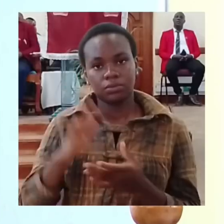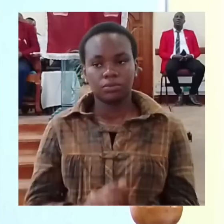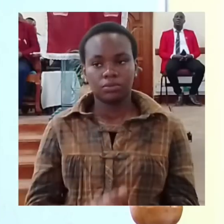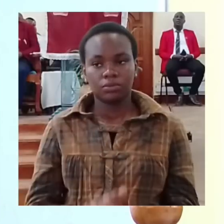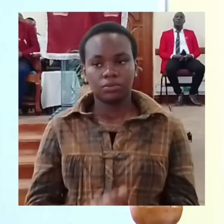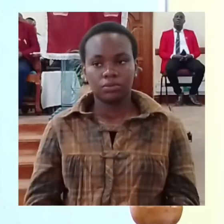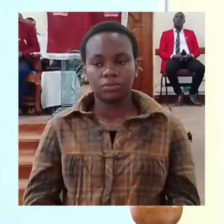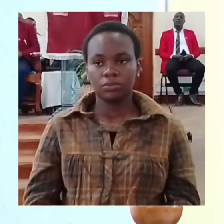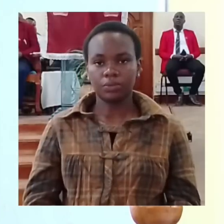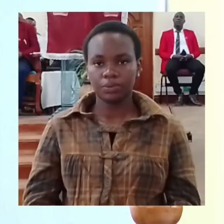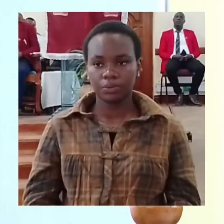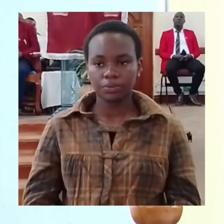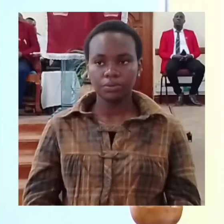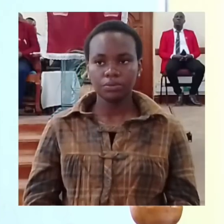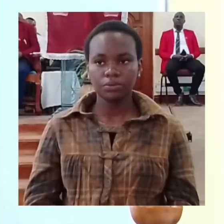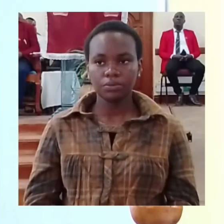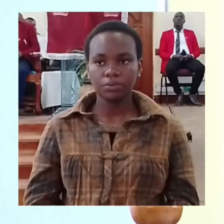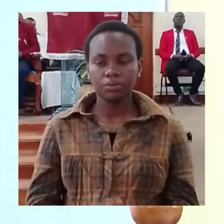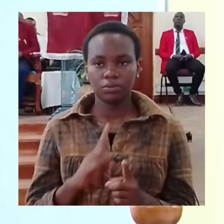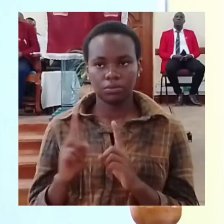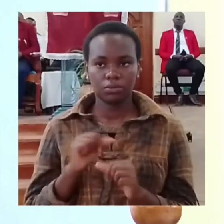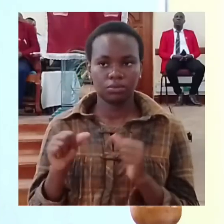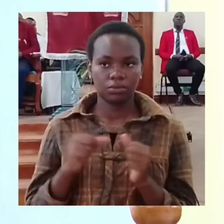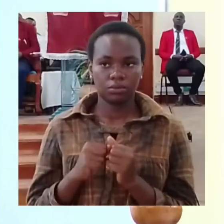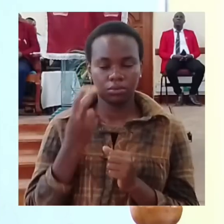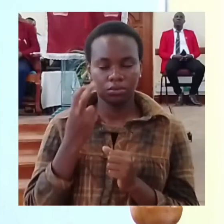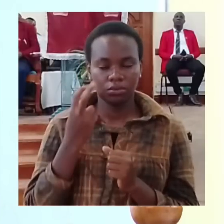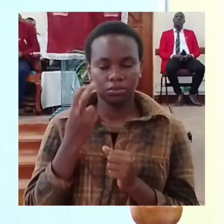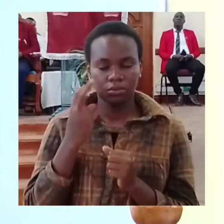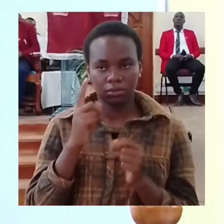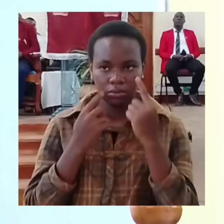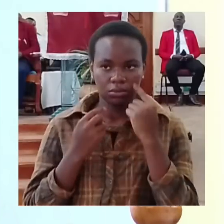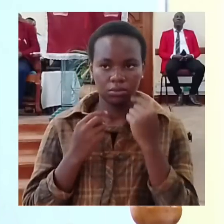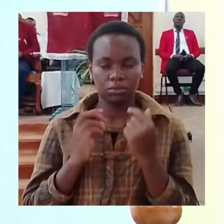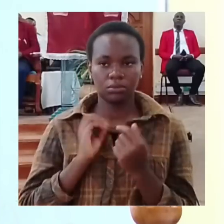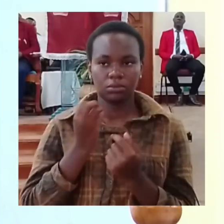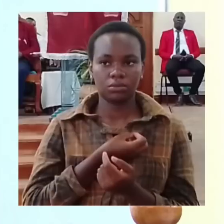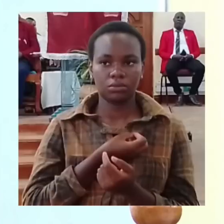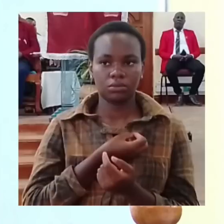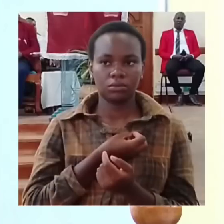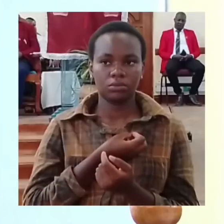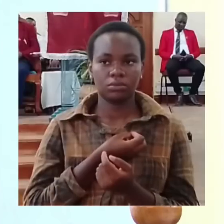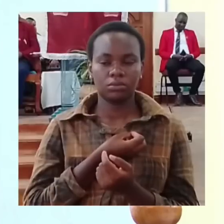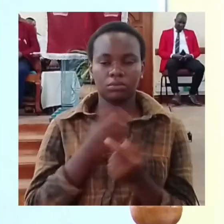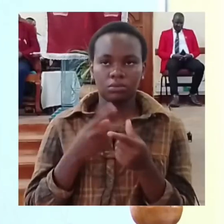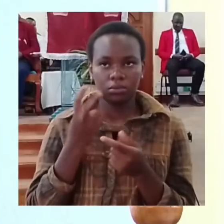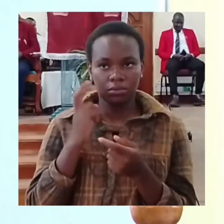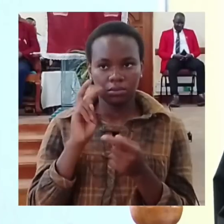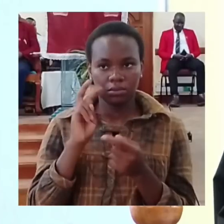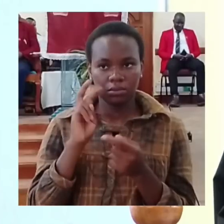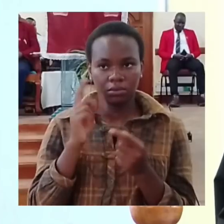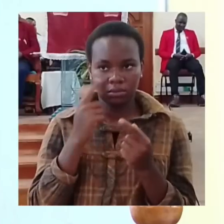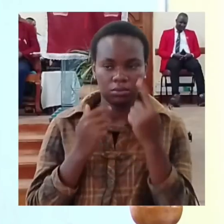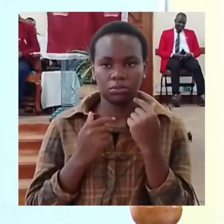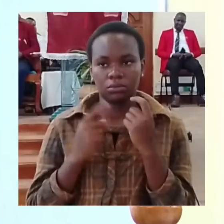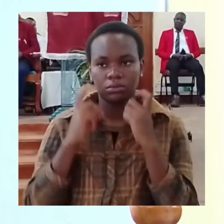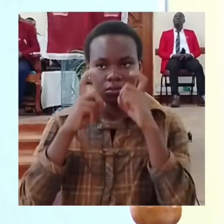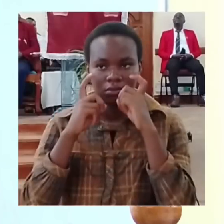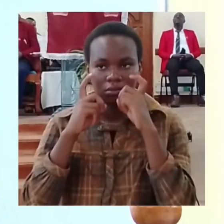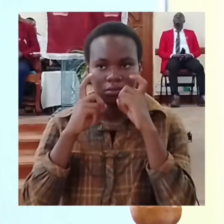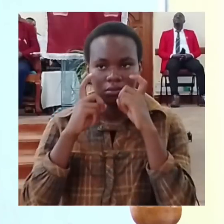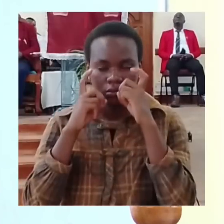ngamenya. Akoiga atiriri, rora maithori makwa, isn't it? Rora maithori makwa ngererera ke.